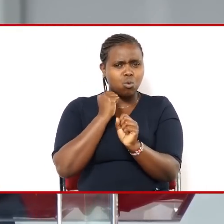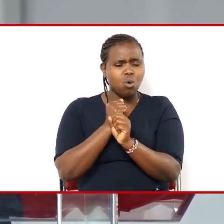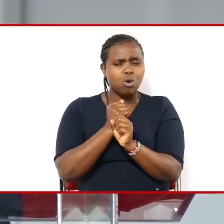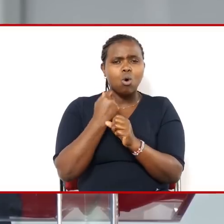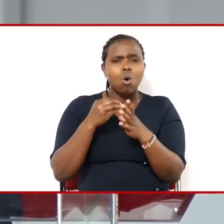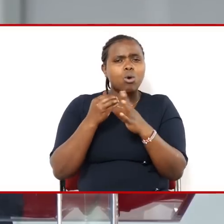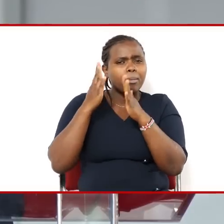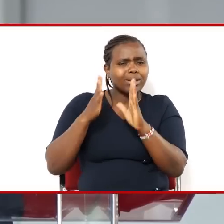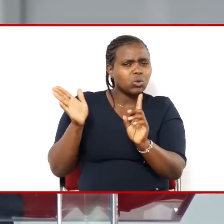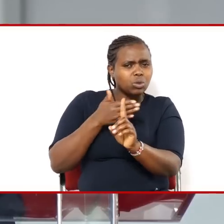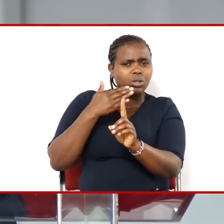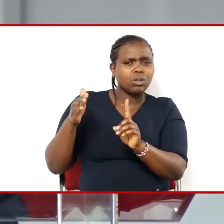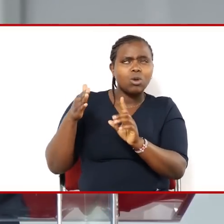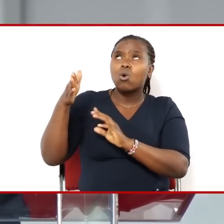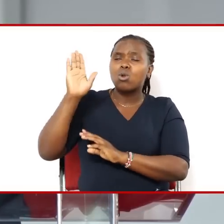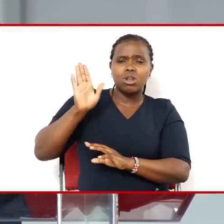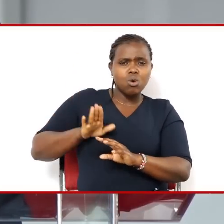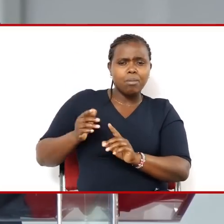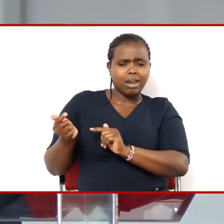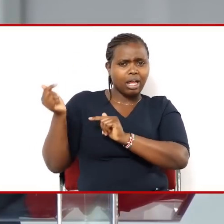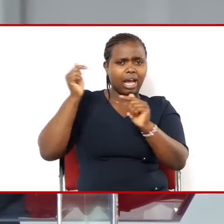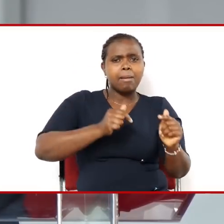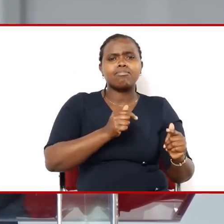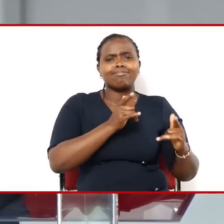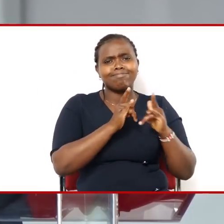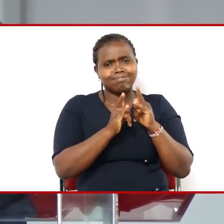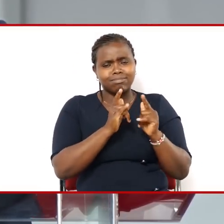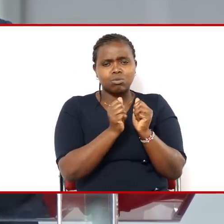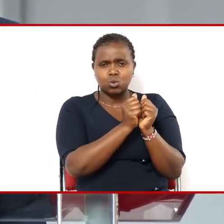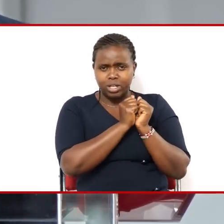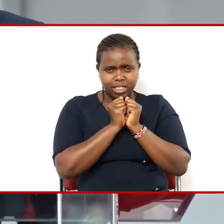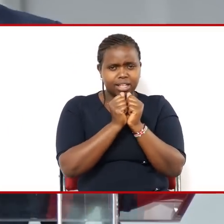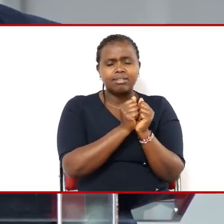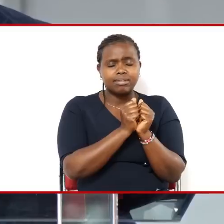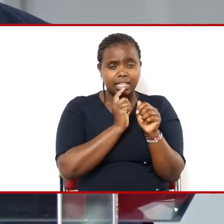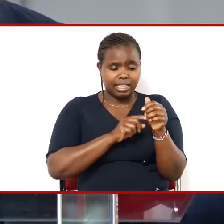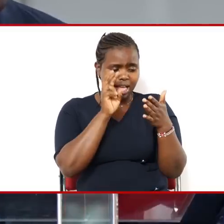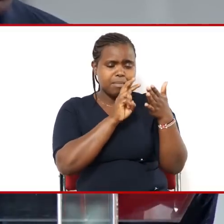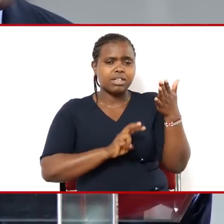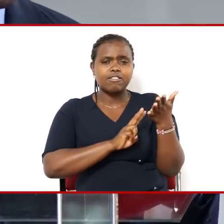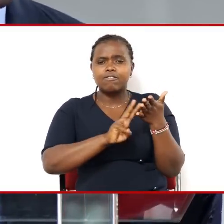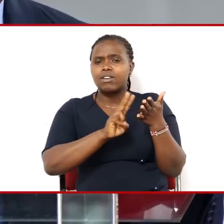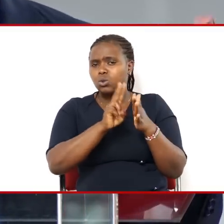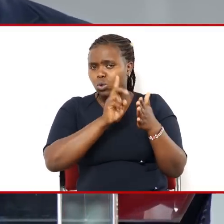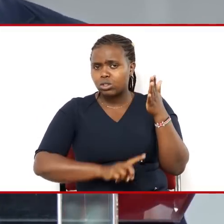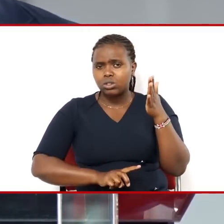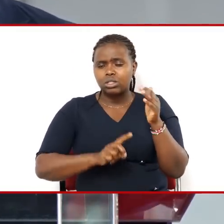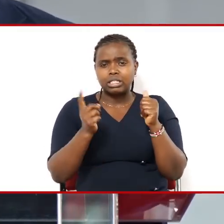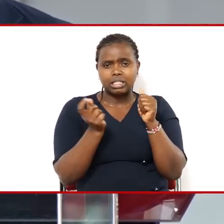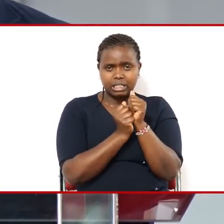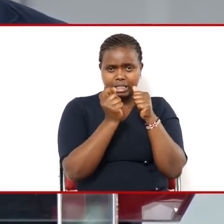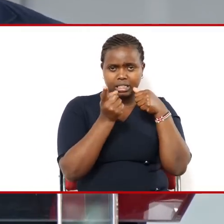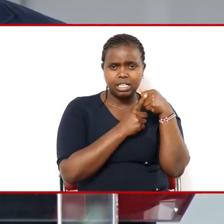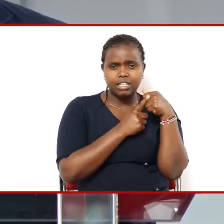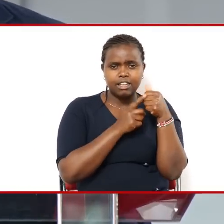woman he had come to love. That is, if you read in verses chapter